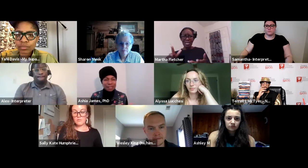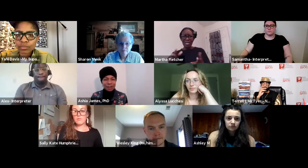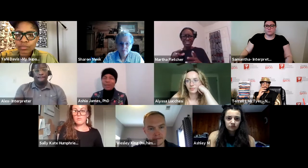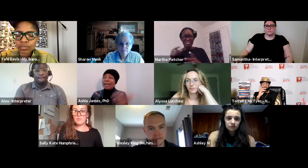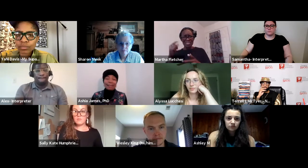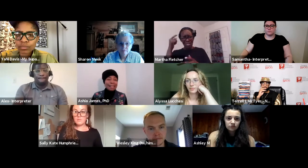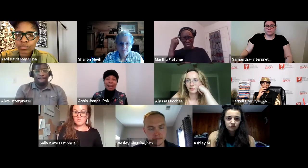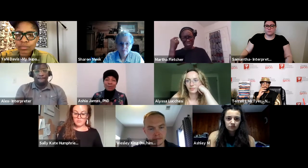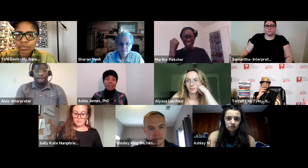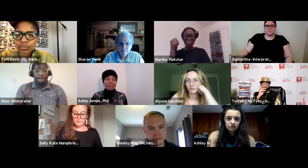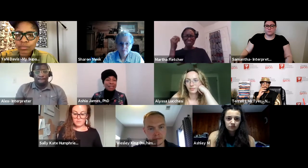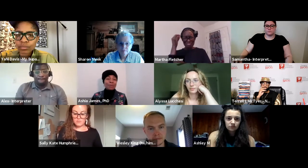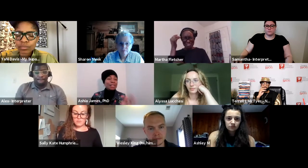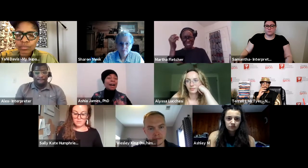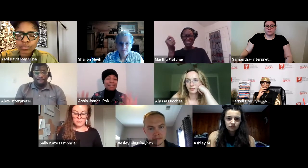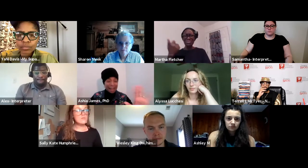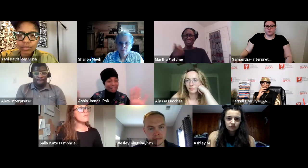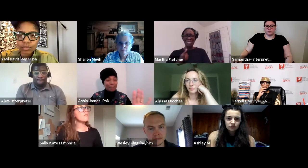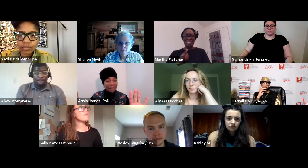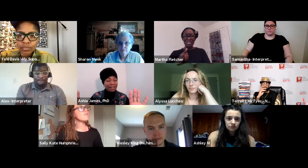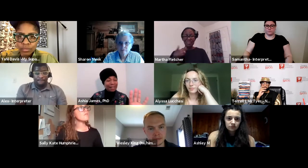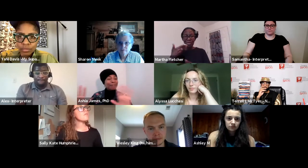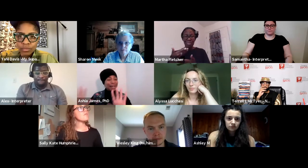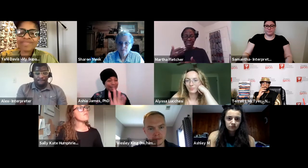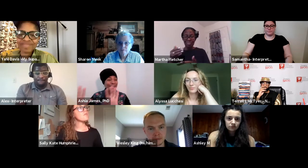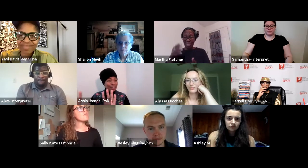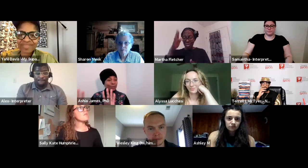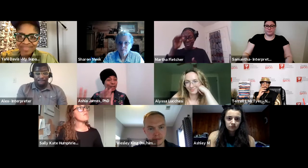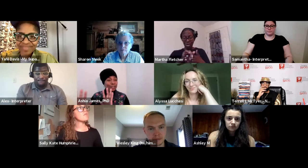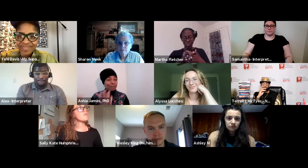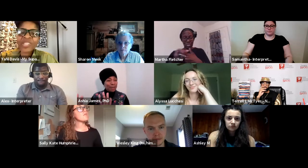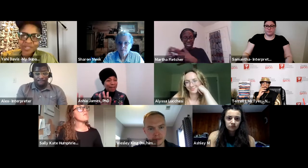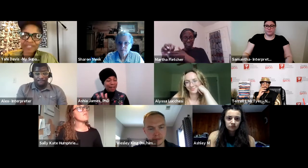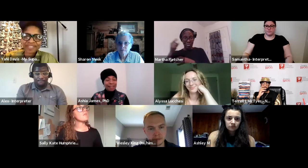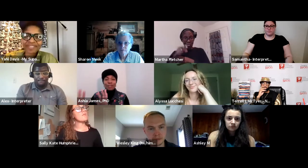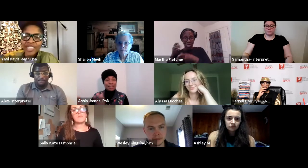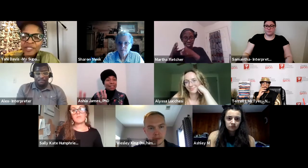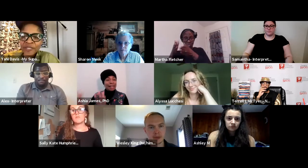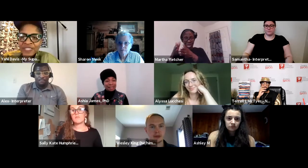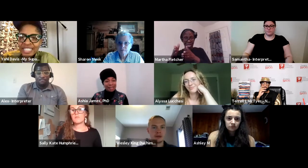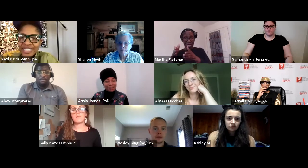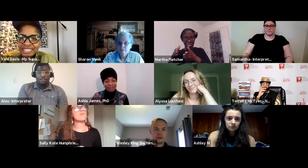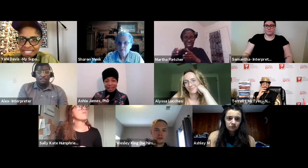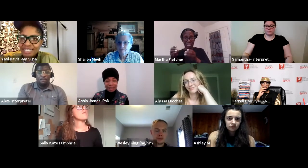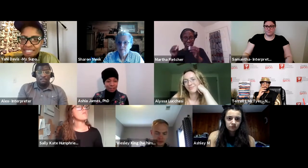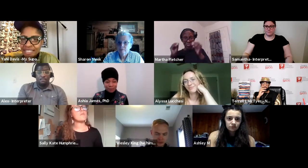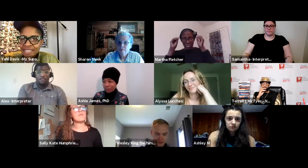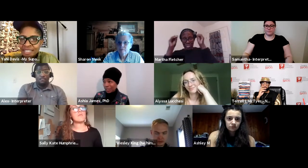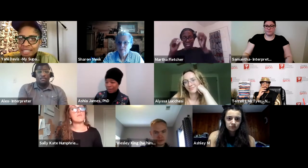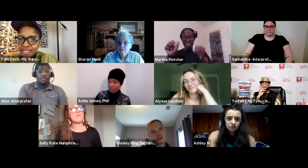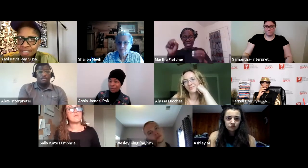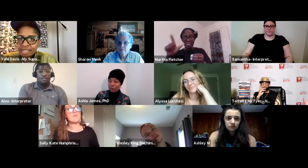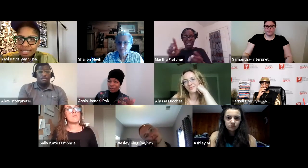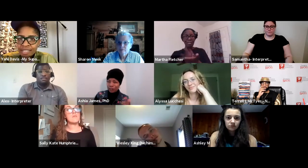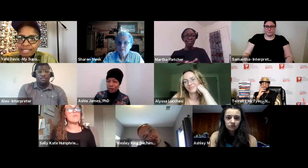to myself, and I really believe it was God guiding me in my direction where I should be to teach ASL at the